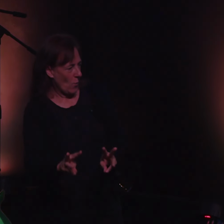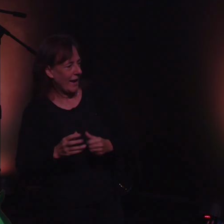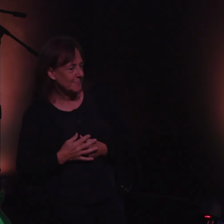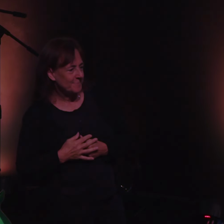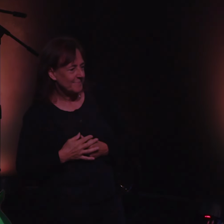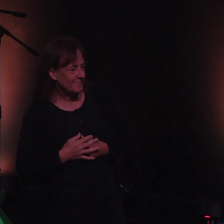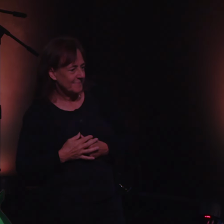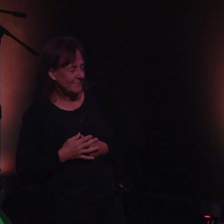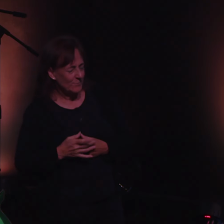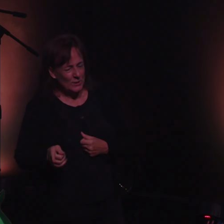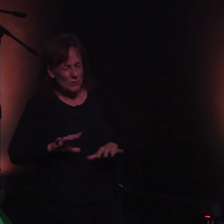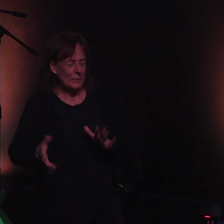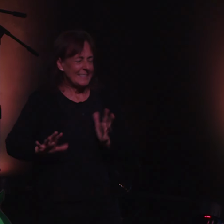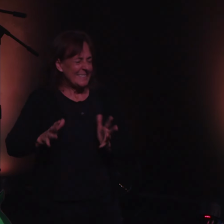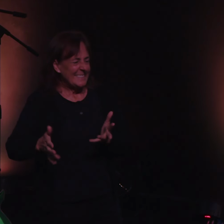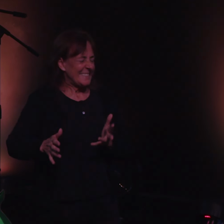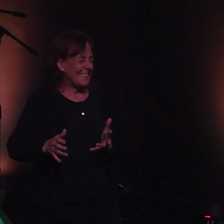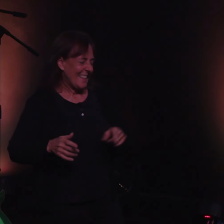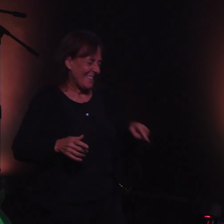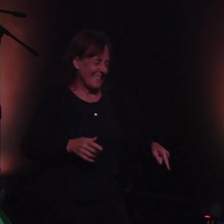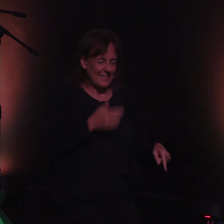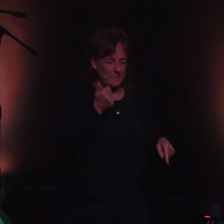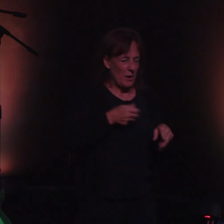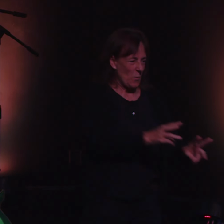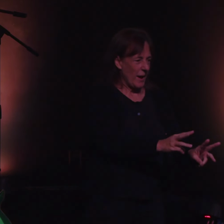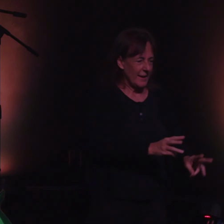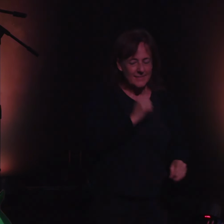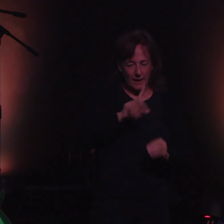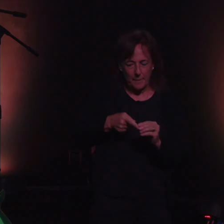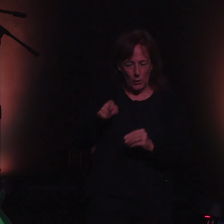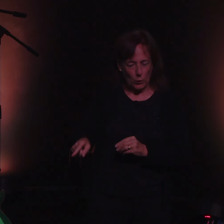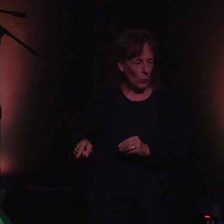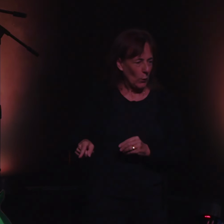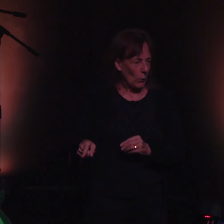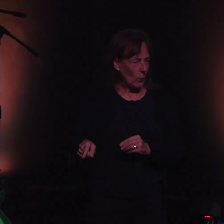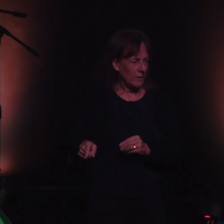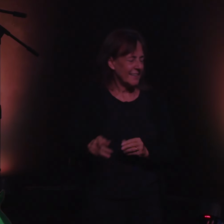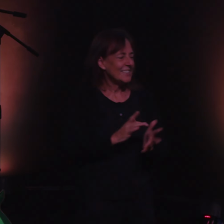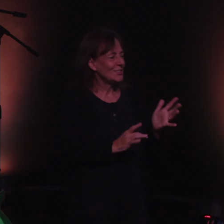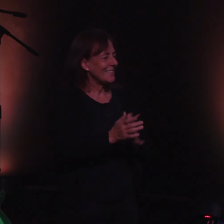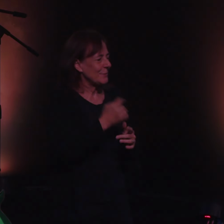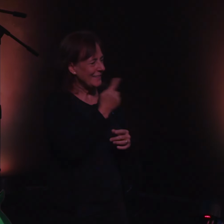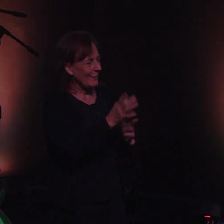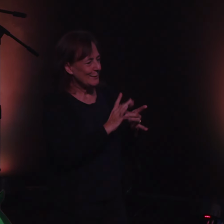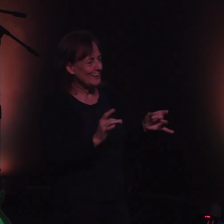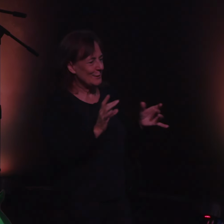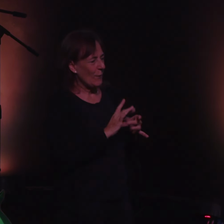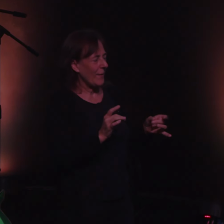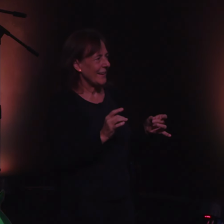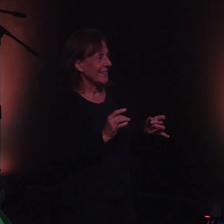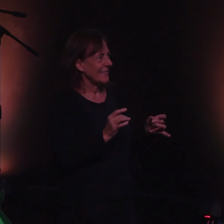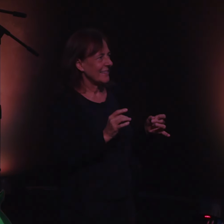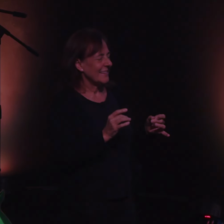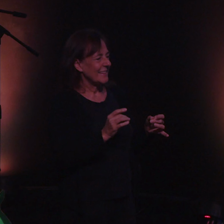than this. Maybe it's not even about you. Jesus, as he tells a story, he tells